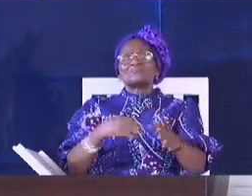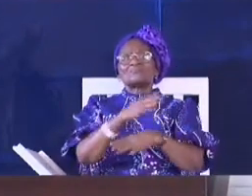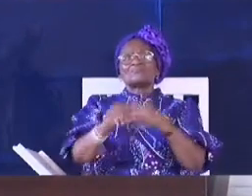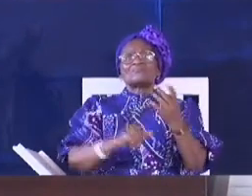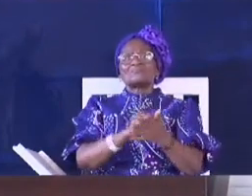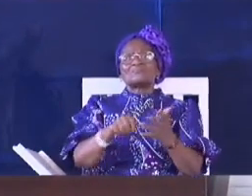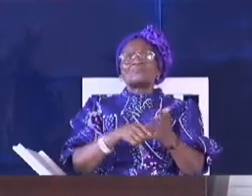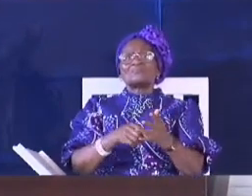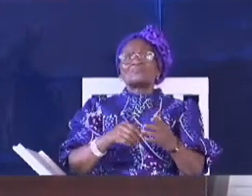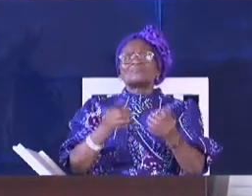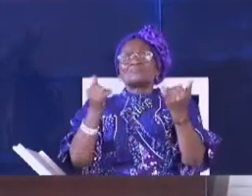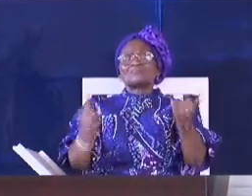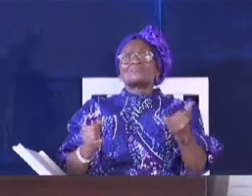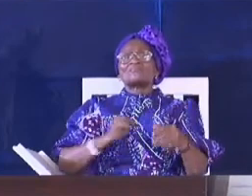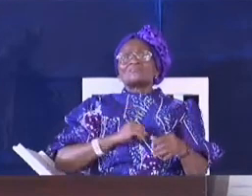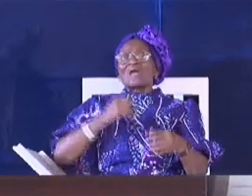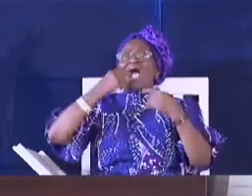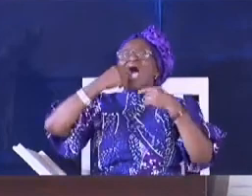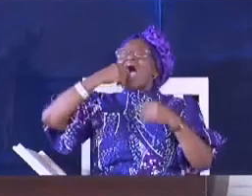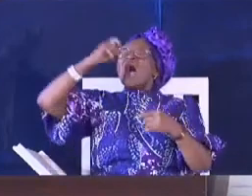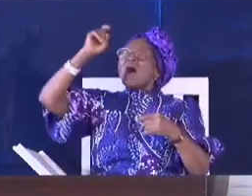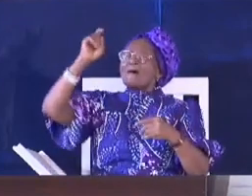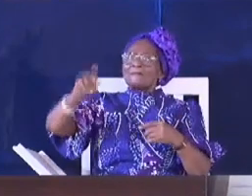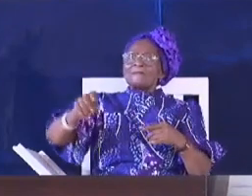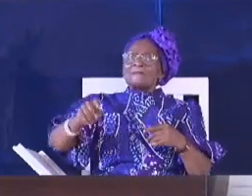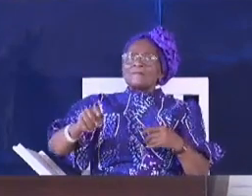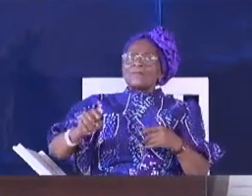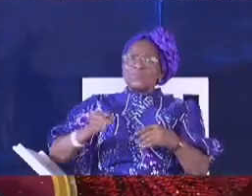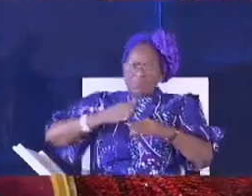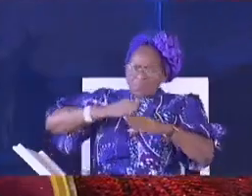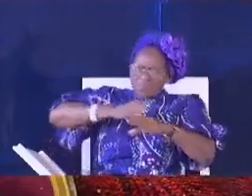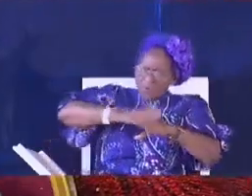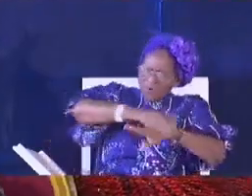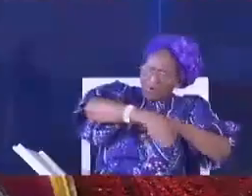Now I decree, curse over.